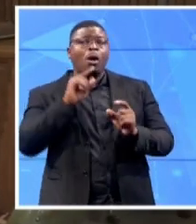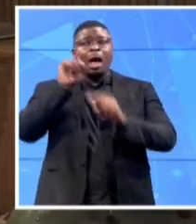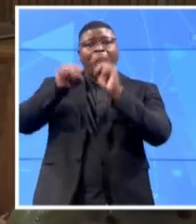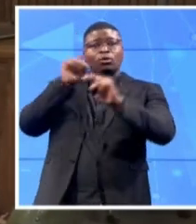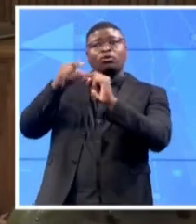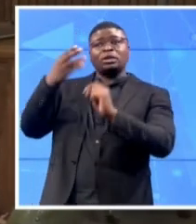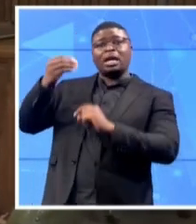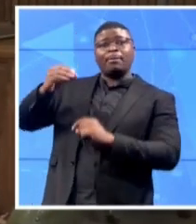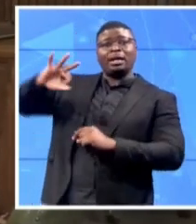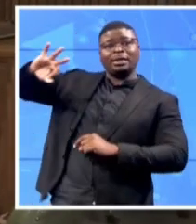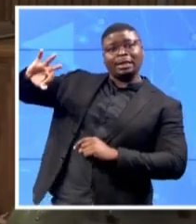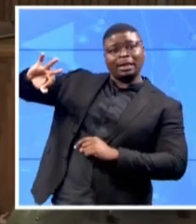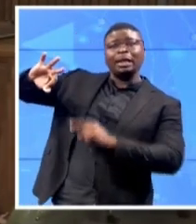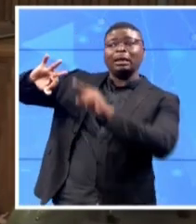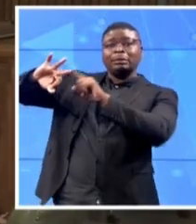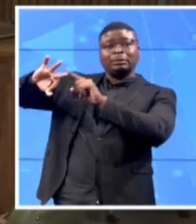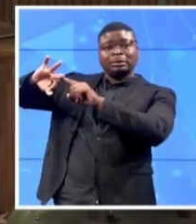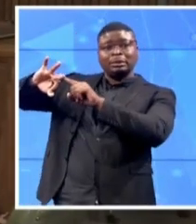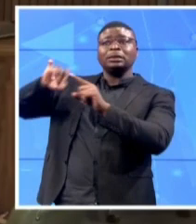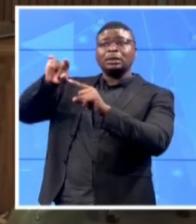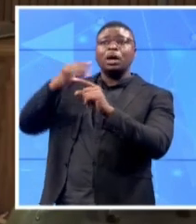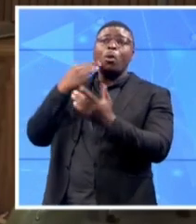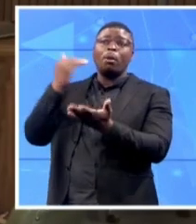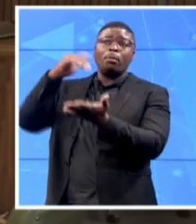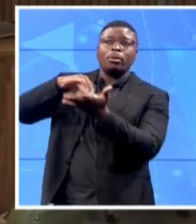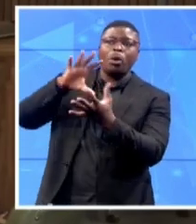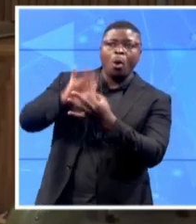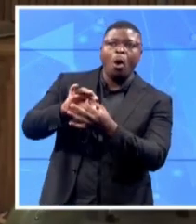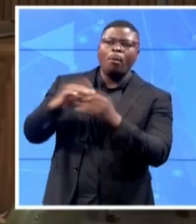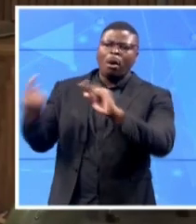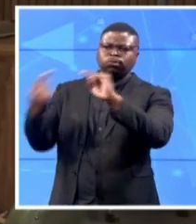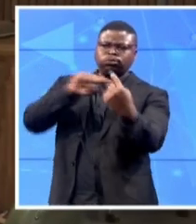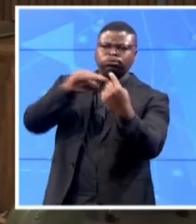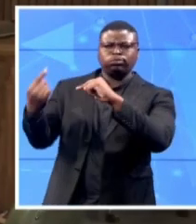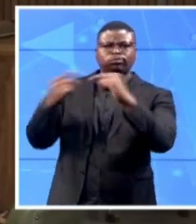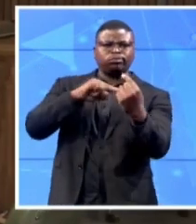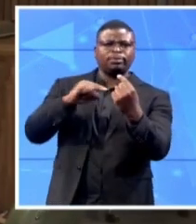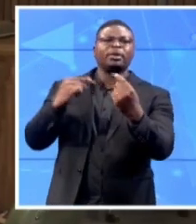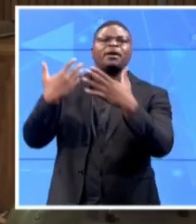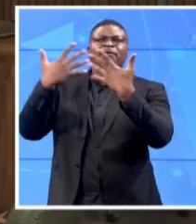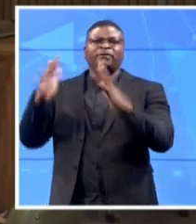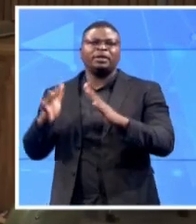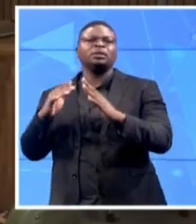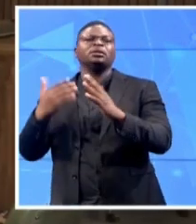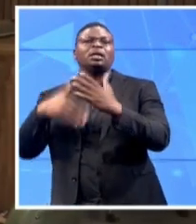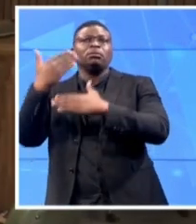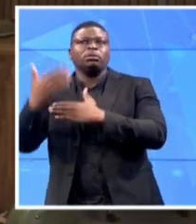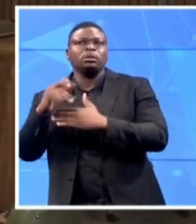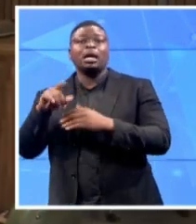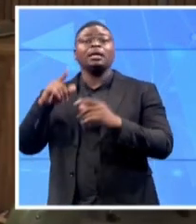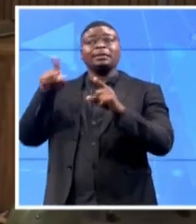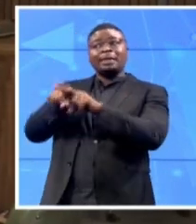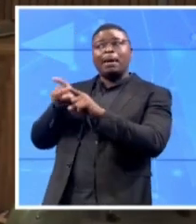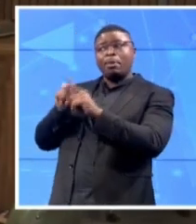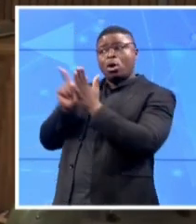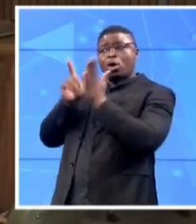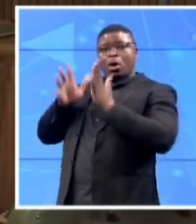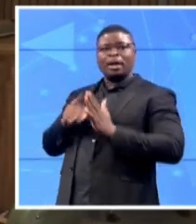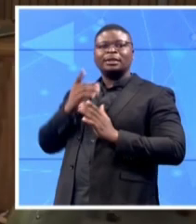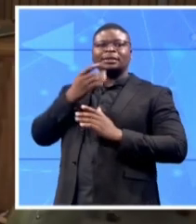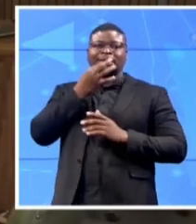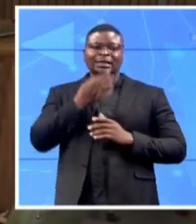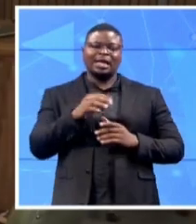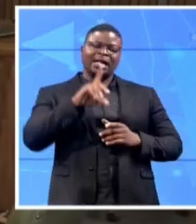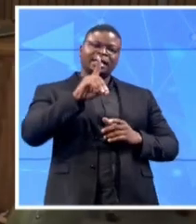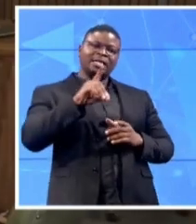place, and that was what was left behind. But Advocate Thabo, during cross-examination, said that the DNA results showed that the DNA was from a woman,